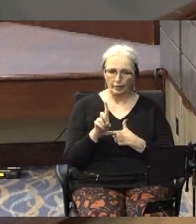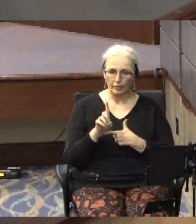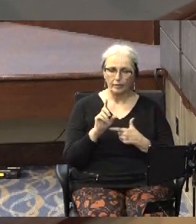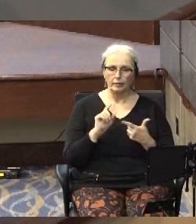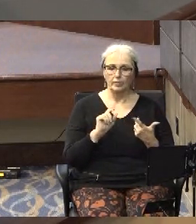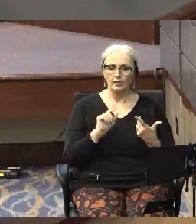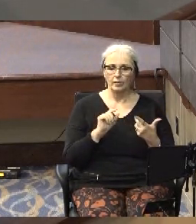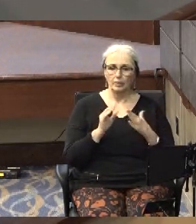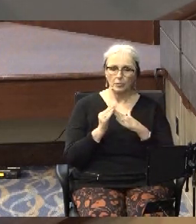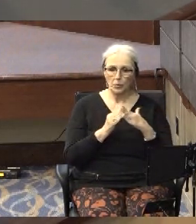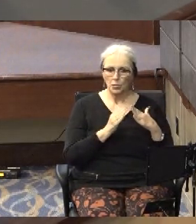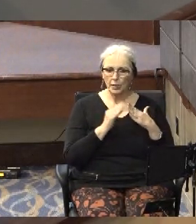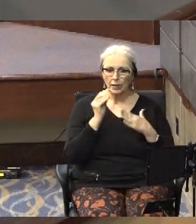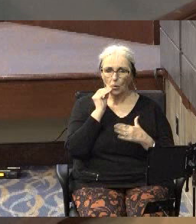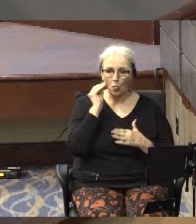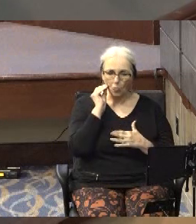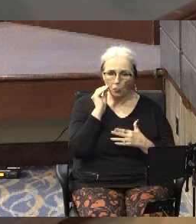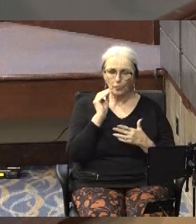community home,